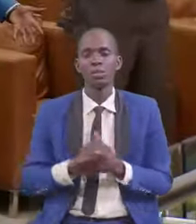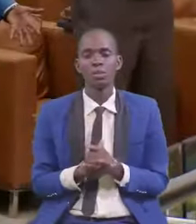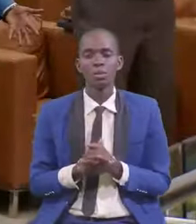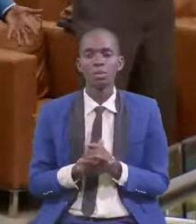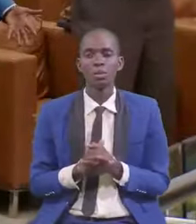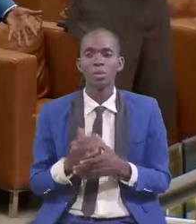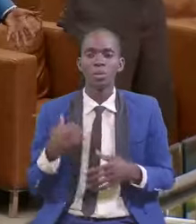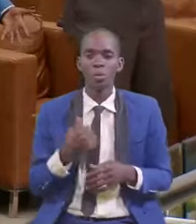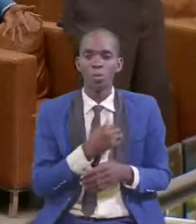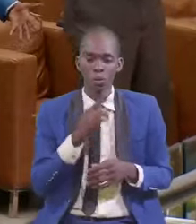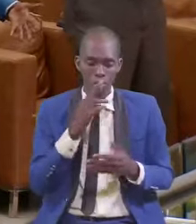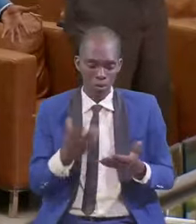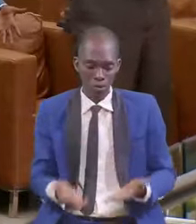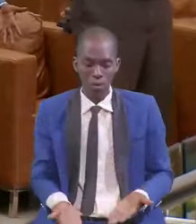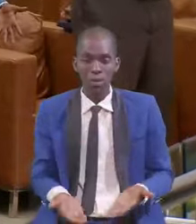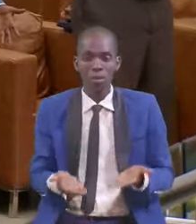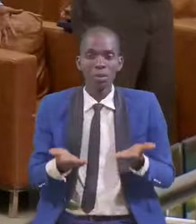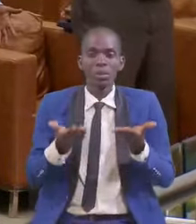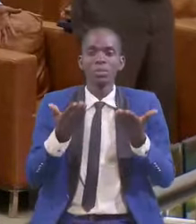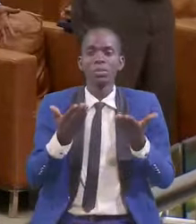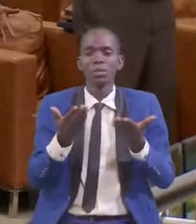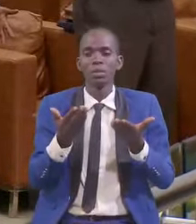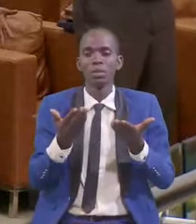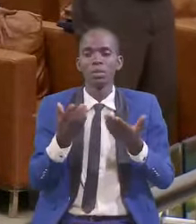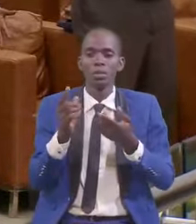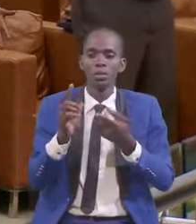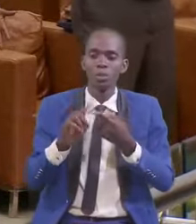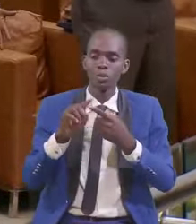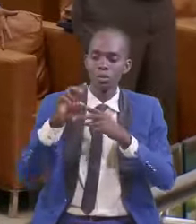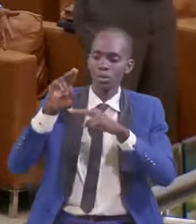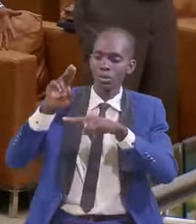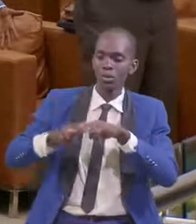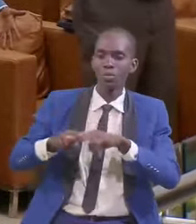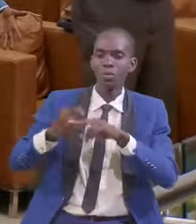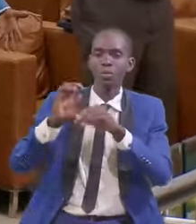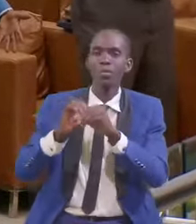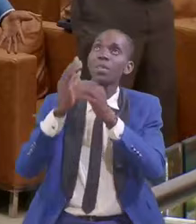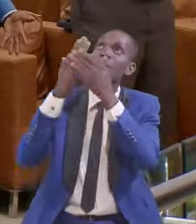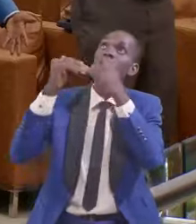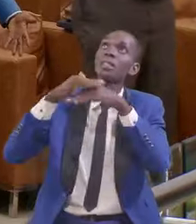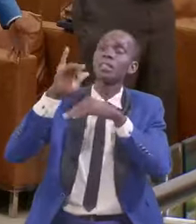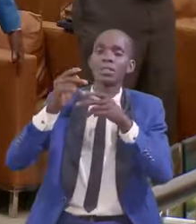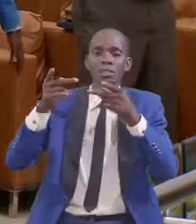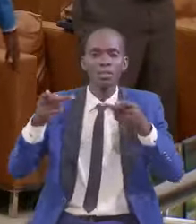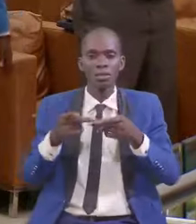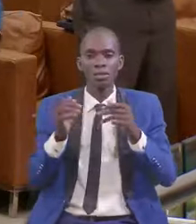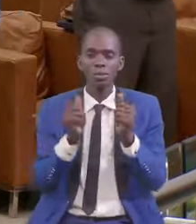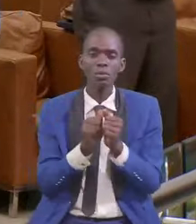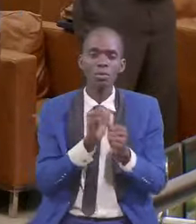what lifted to se in Heavenly places with